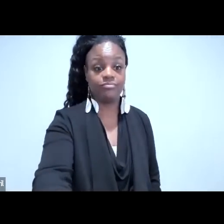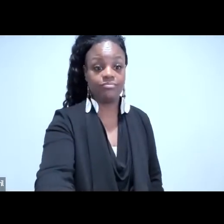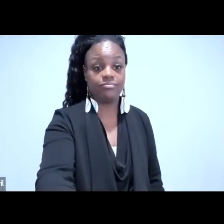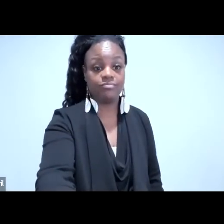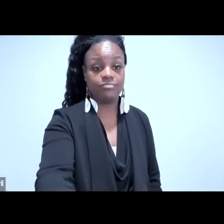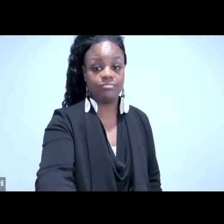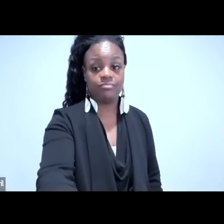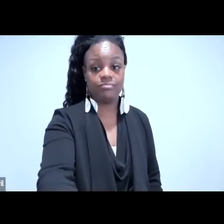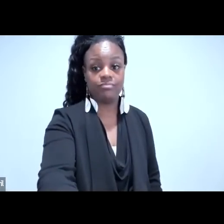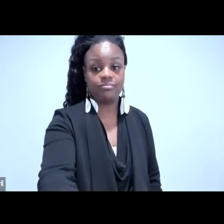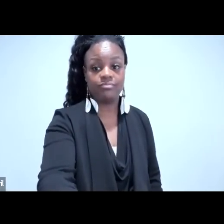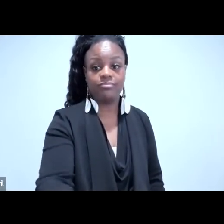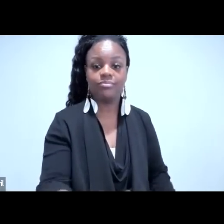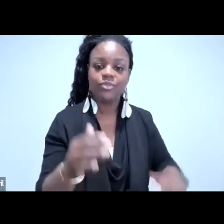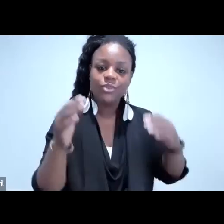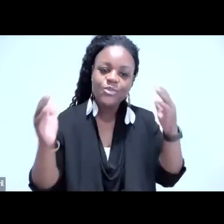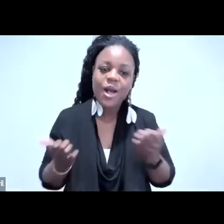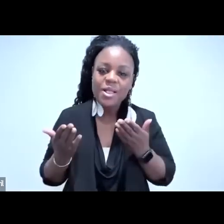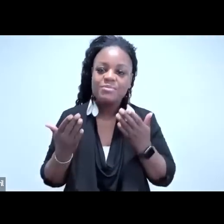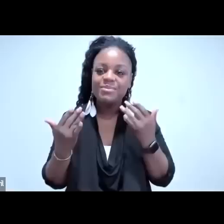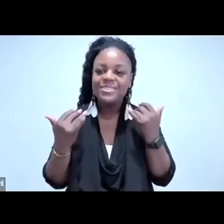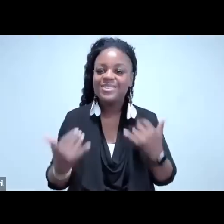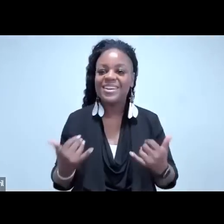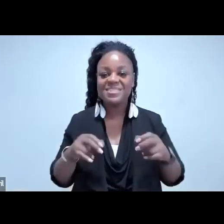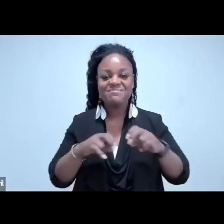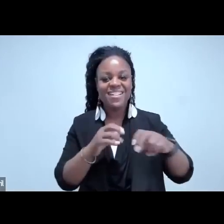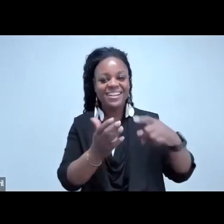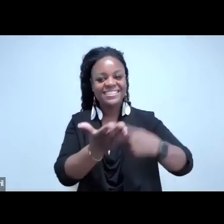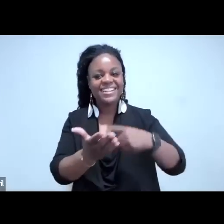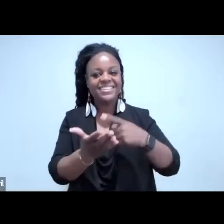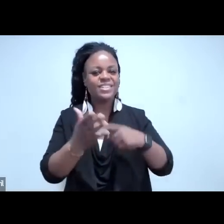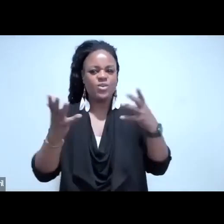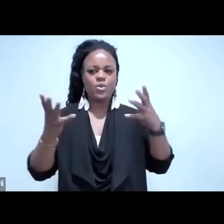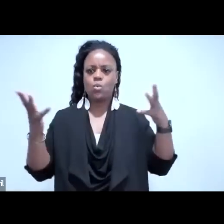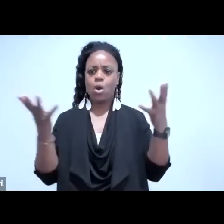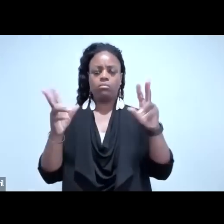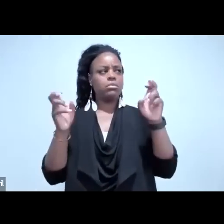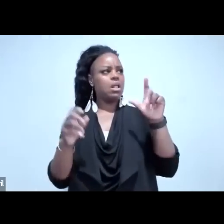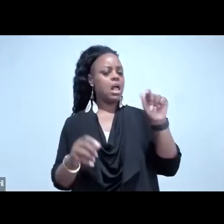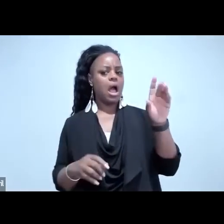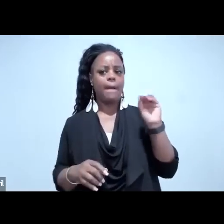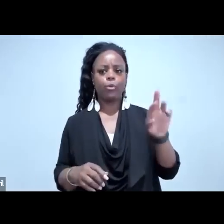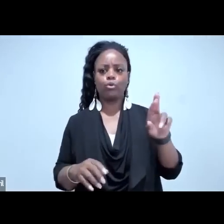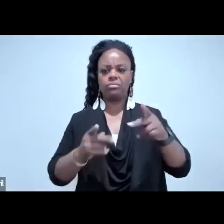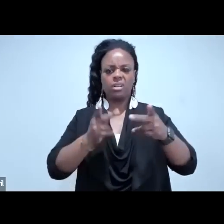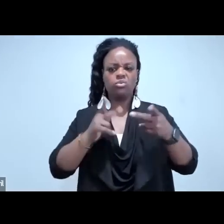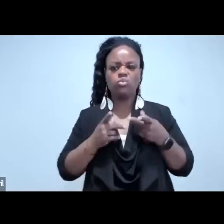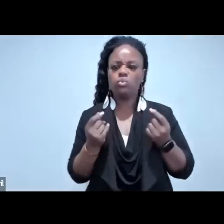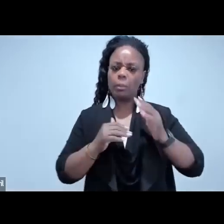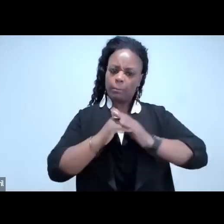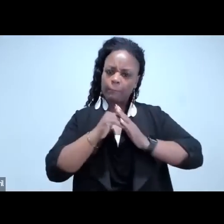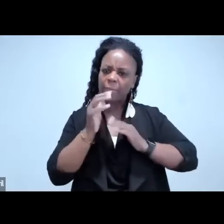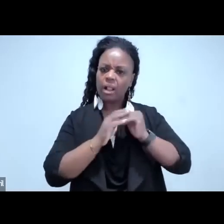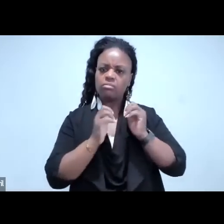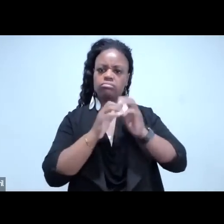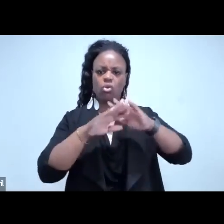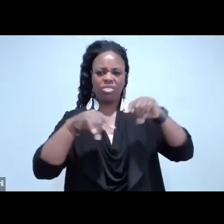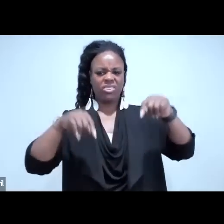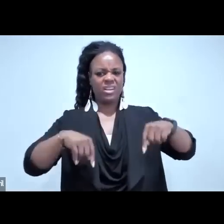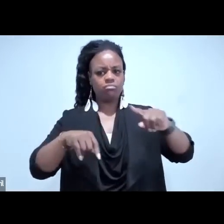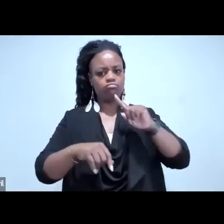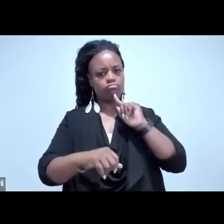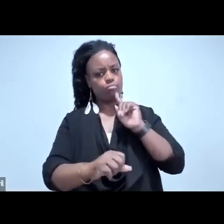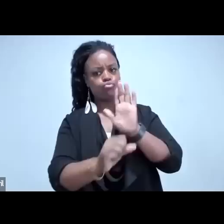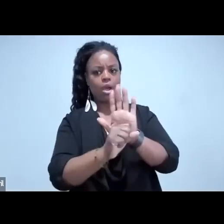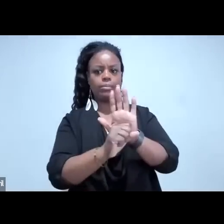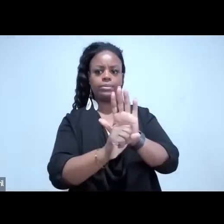Welcome to today's panel discussion on what can labor do to build on this unusually promising moment. I'm Steve Greenhouse, a senior fellow at the